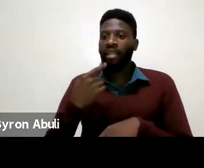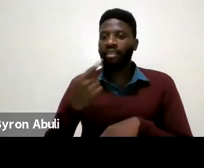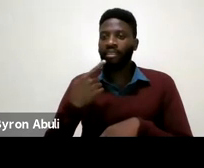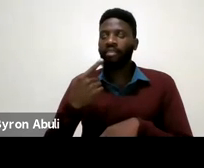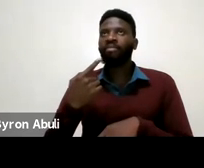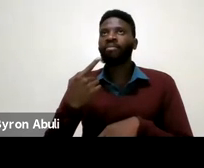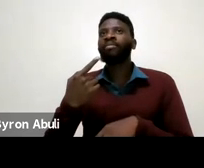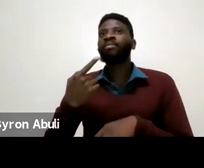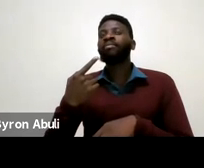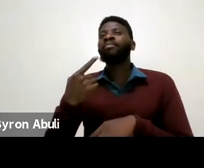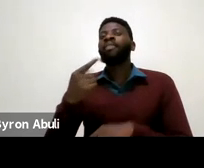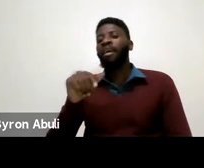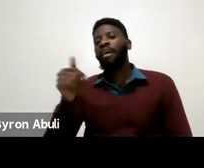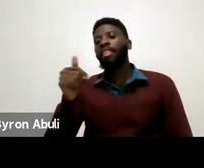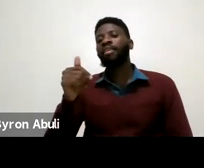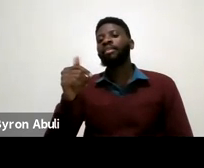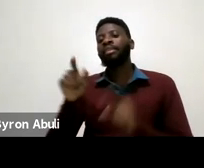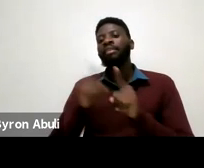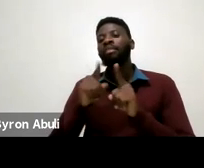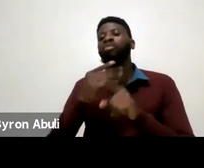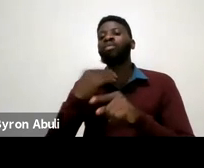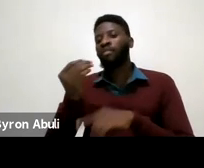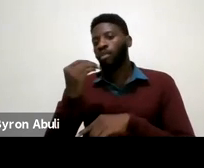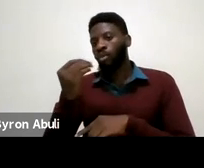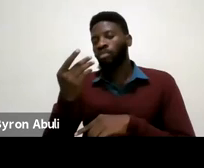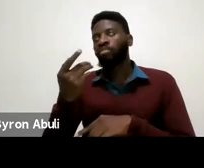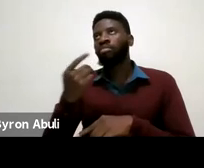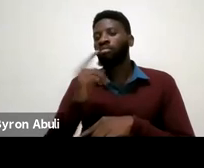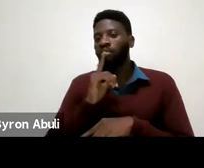Other than medicine, you need food. So